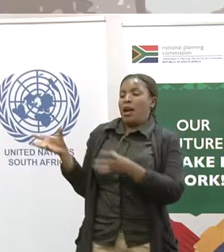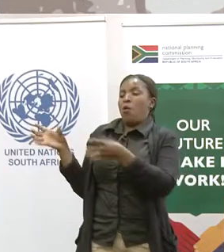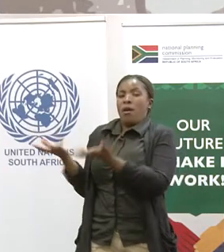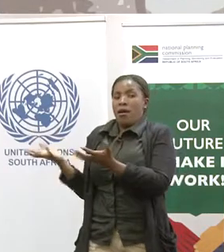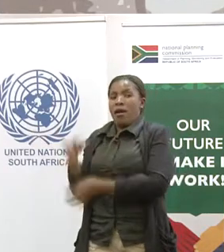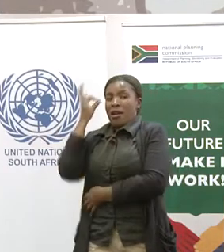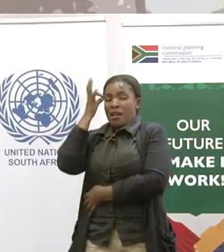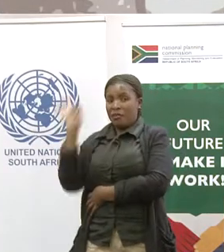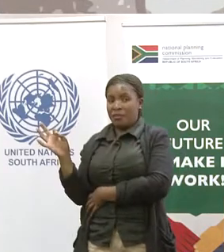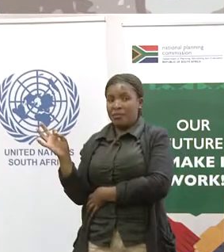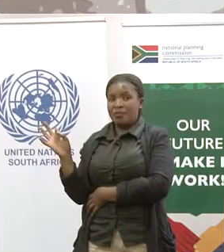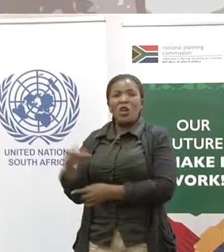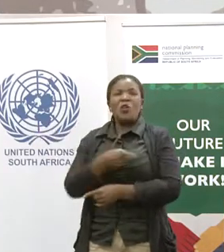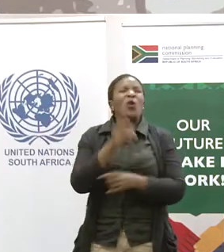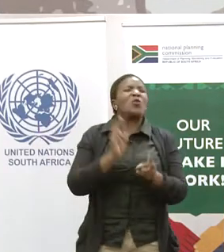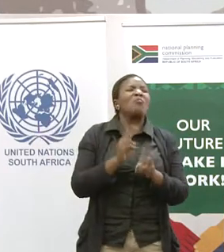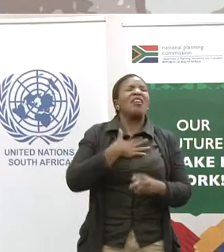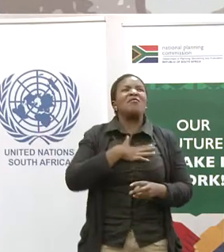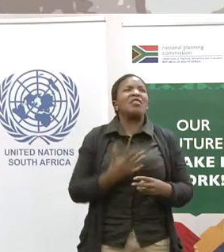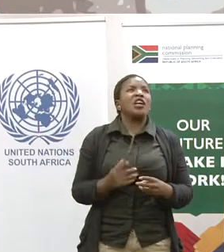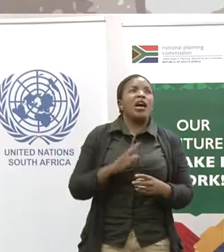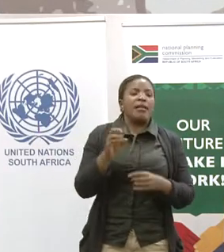When you are on the other side, they disown you.